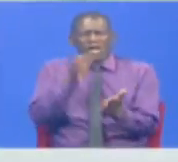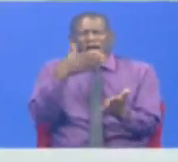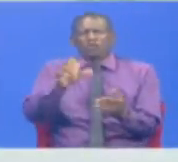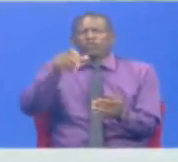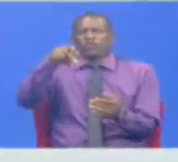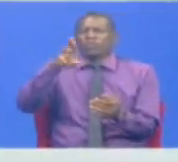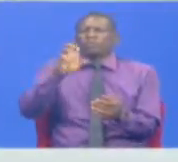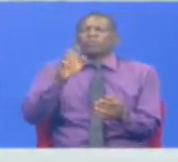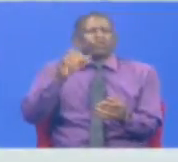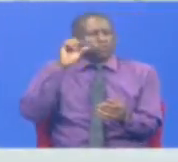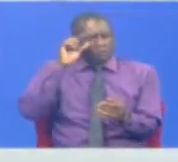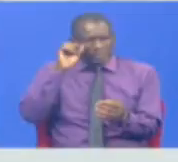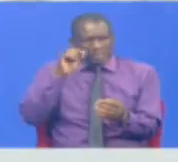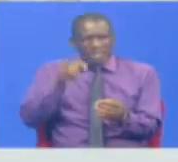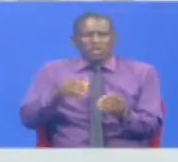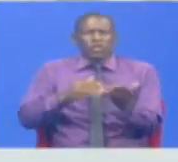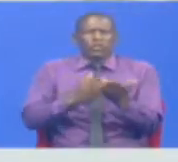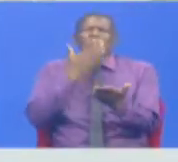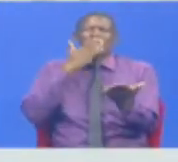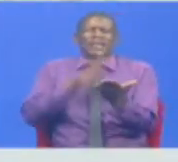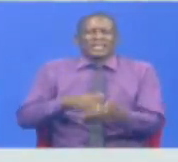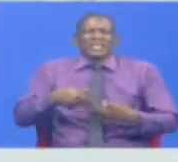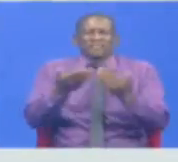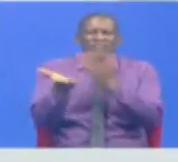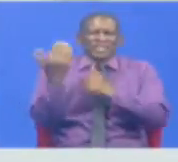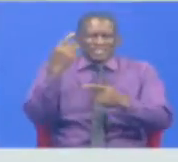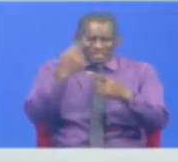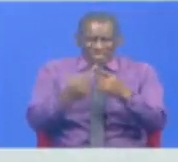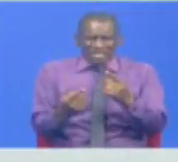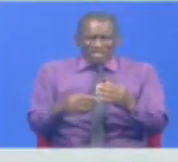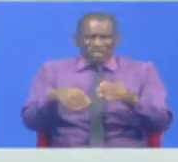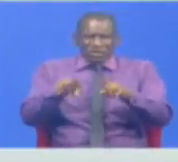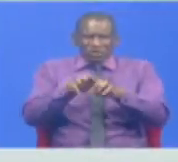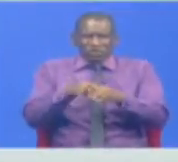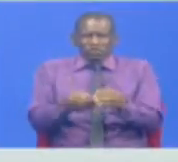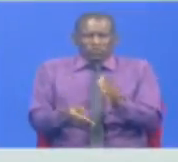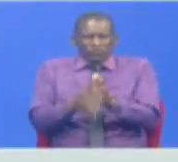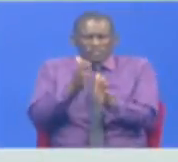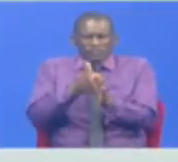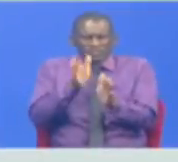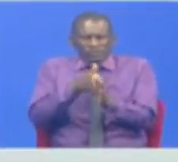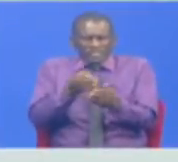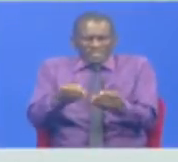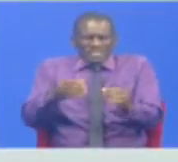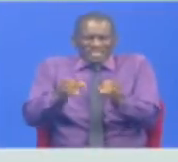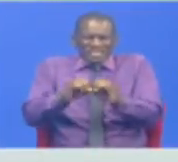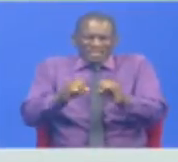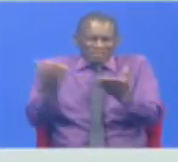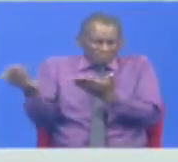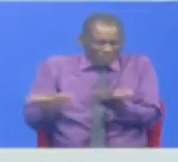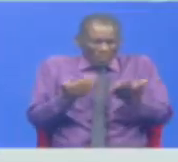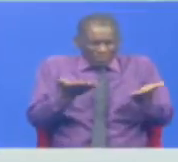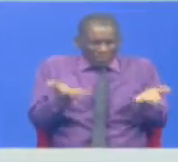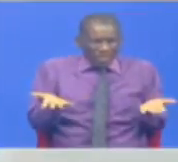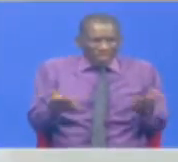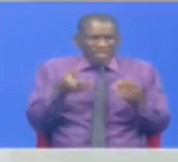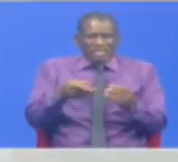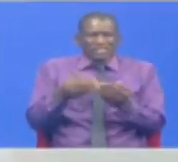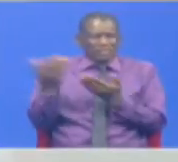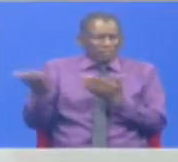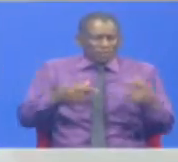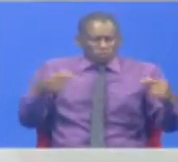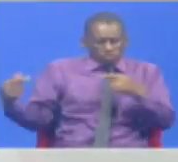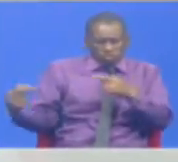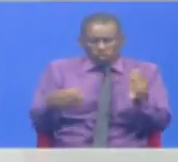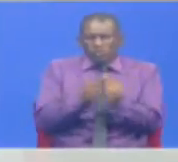Service Joseph Kinyua last year, ostensibly to accelerate cargo clearance. But This has now triggered an interagency row with the